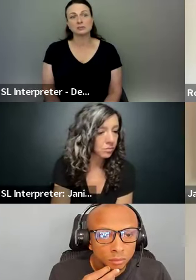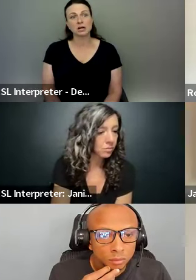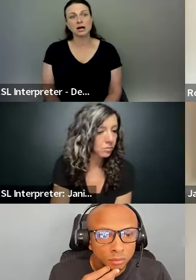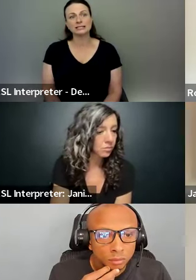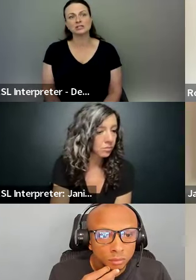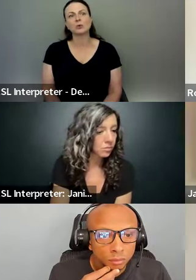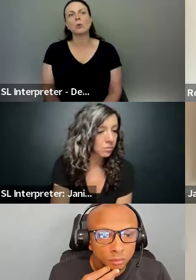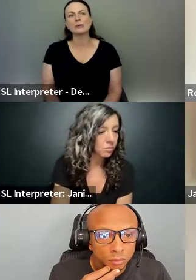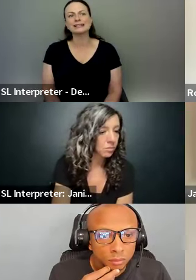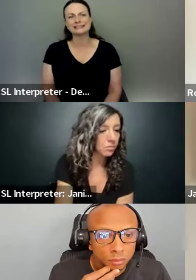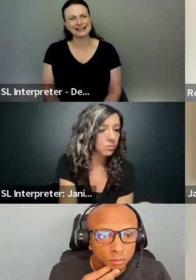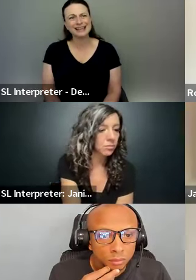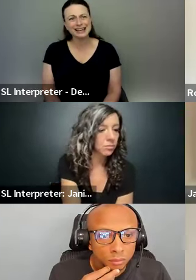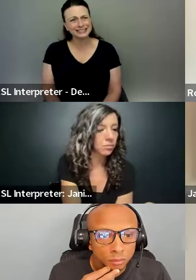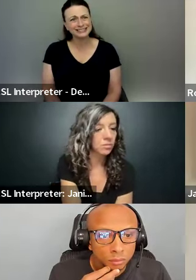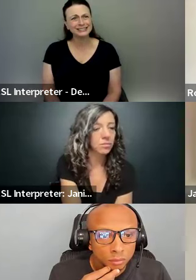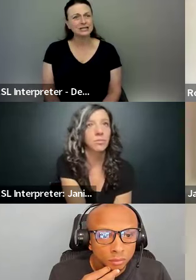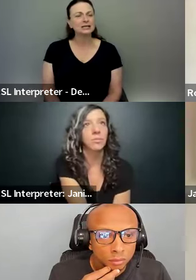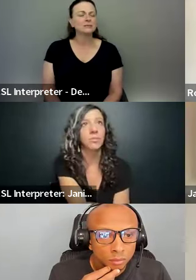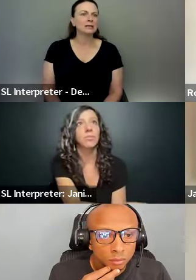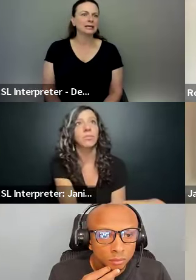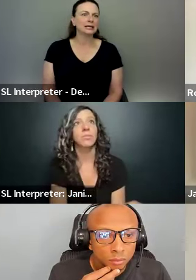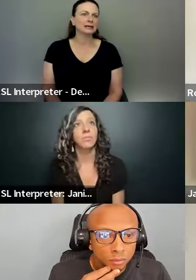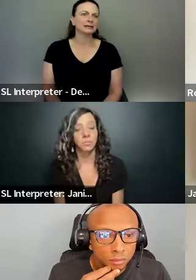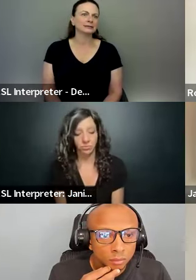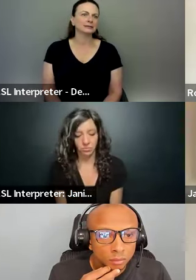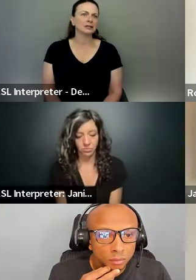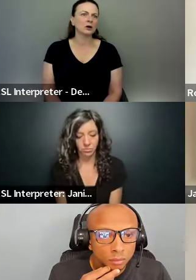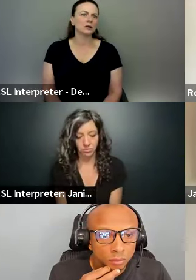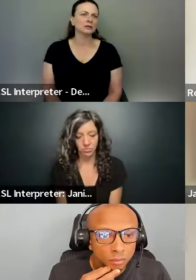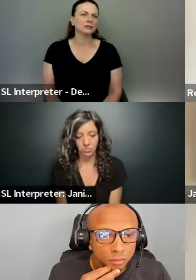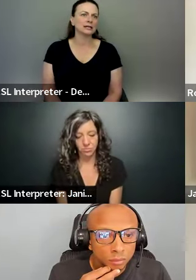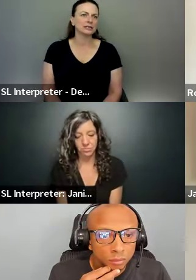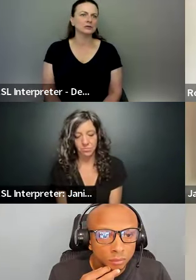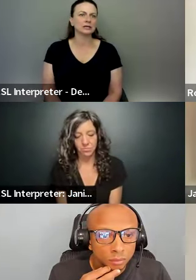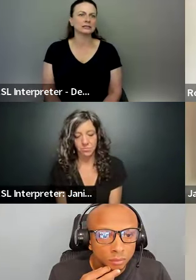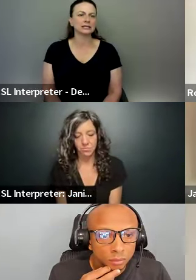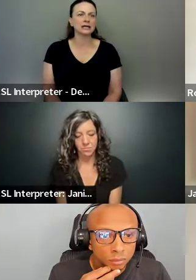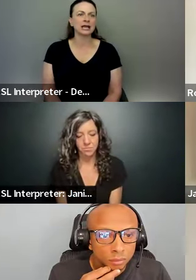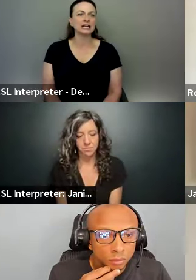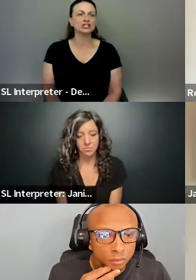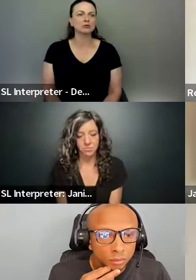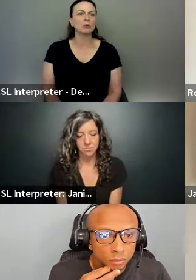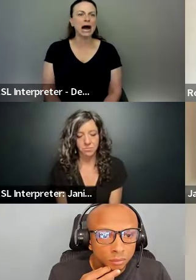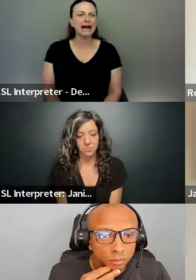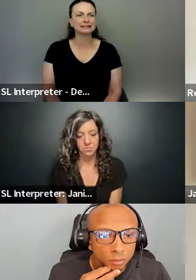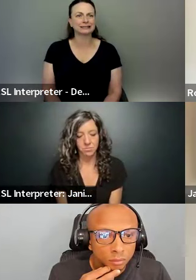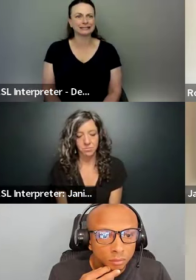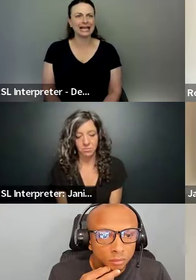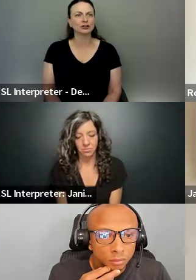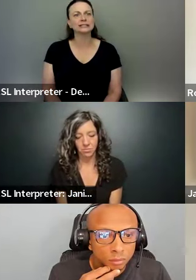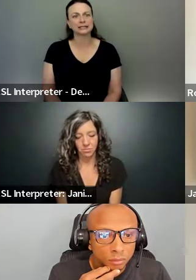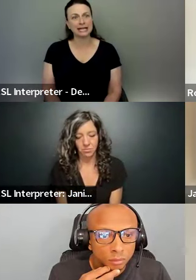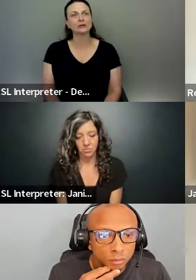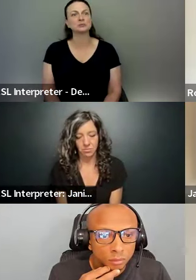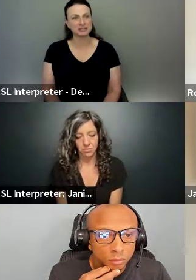give some context for why we sign that. Meaning, you know, Yes, here it's not like a general box